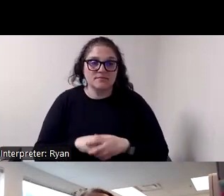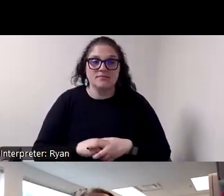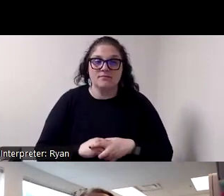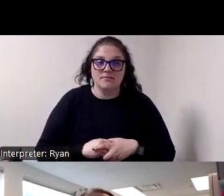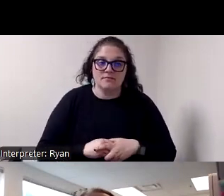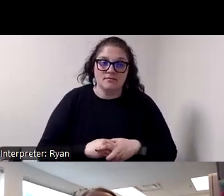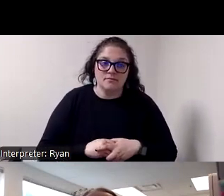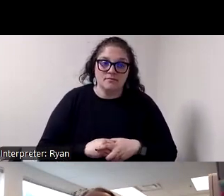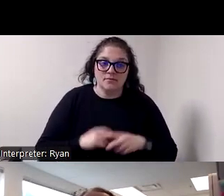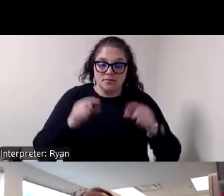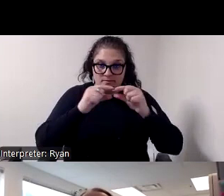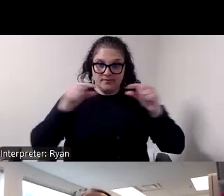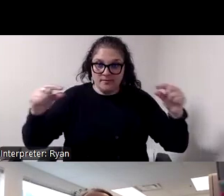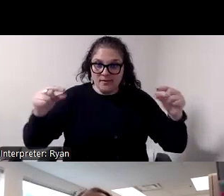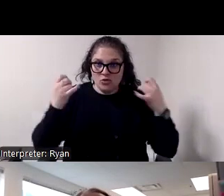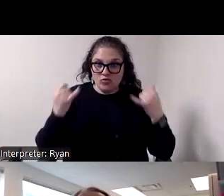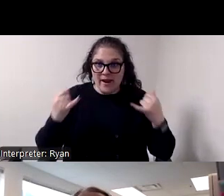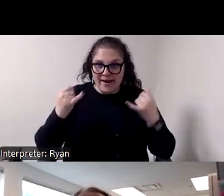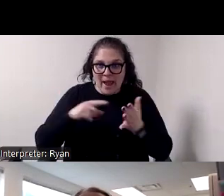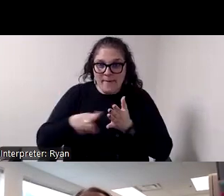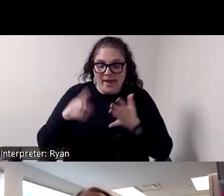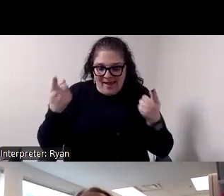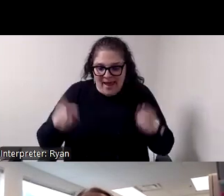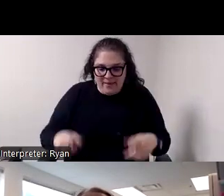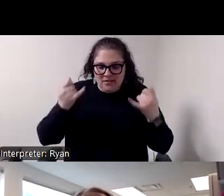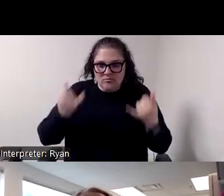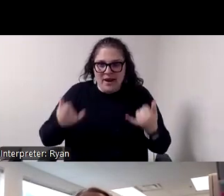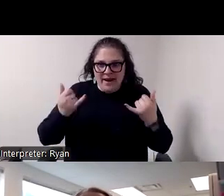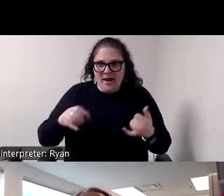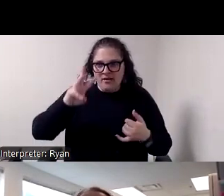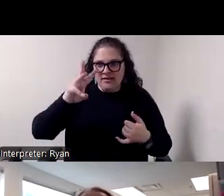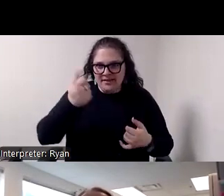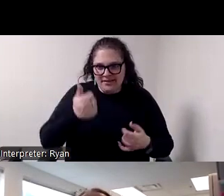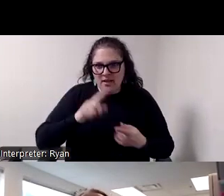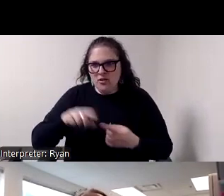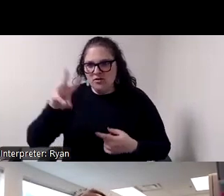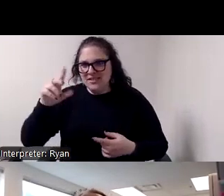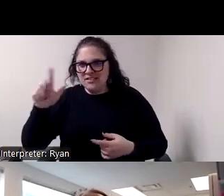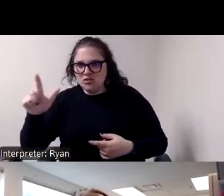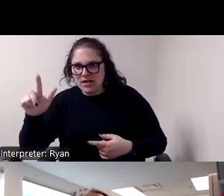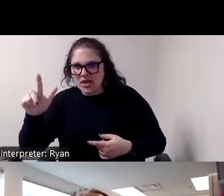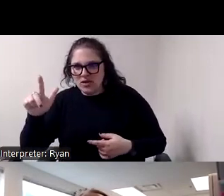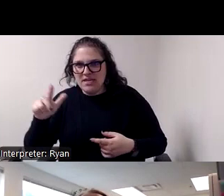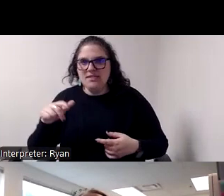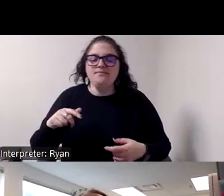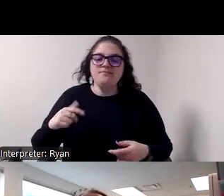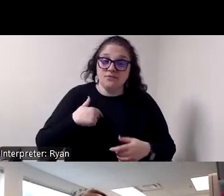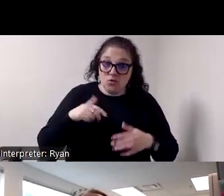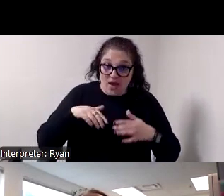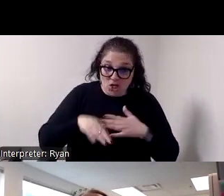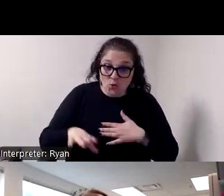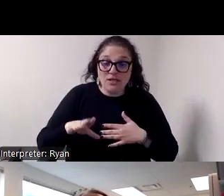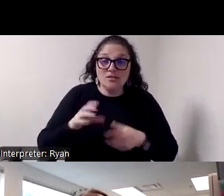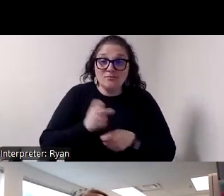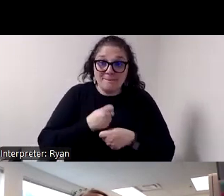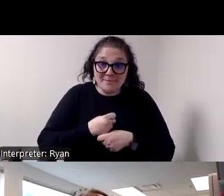the current pay period that is happening as we speak, 6/10 through 6/23. So I just went in here to create